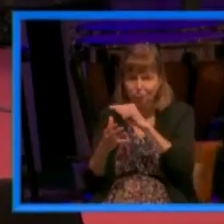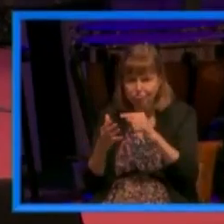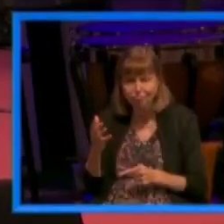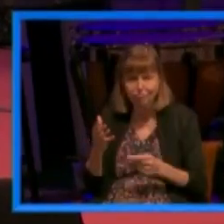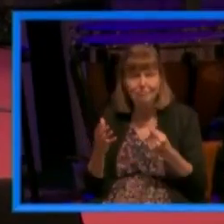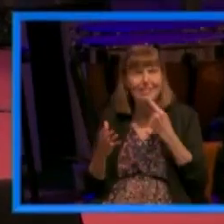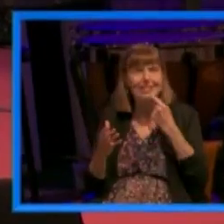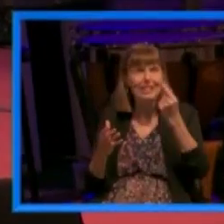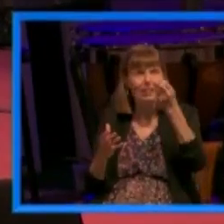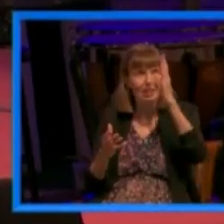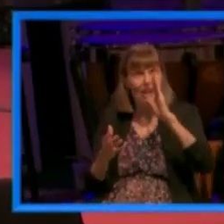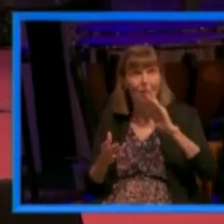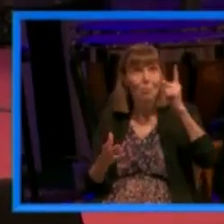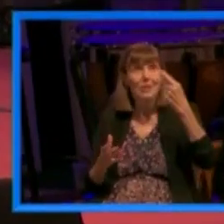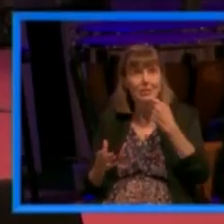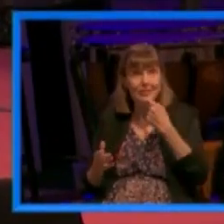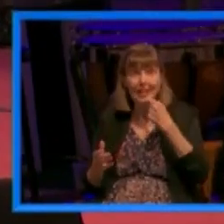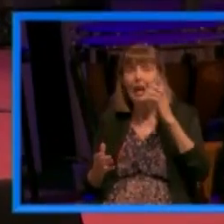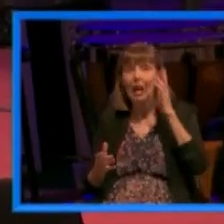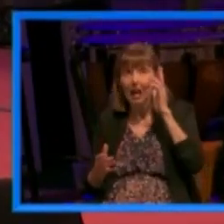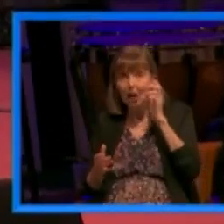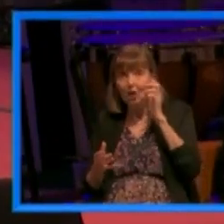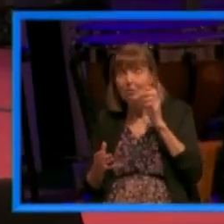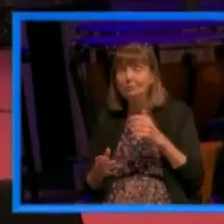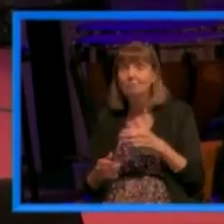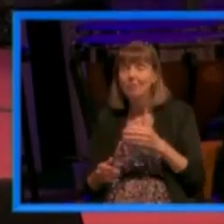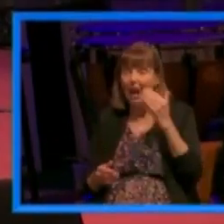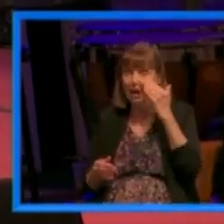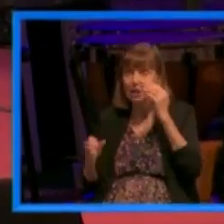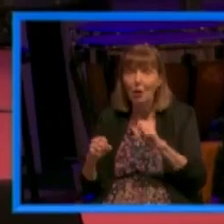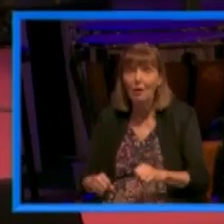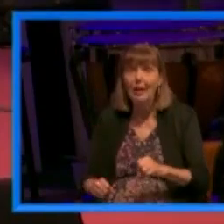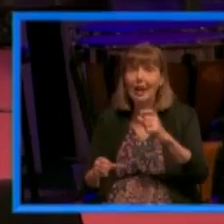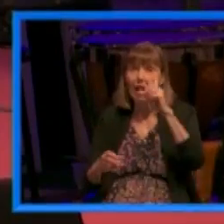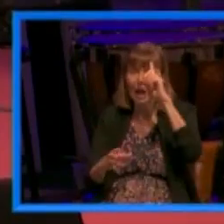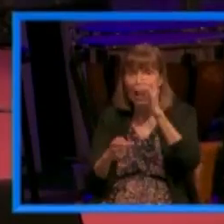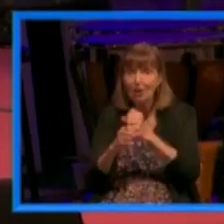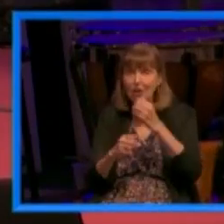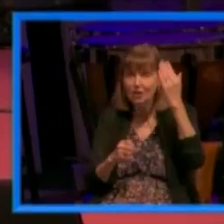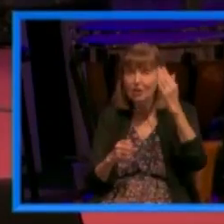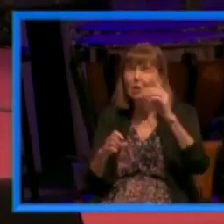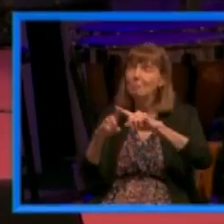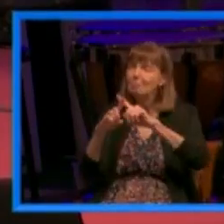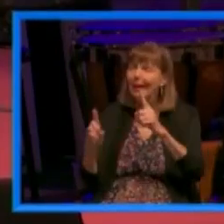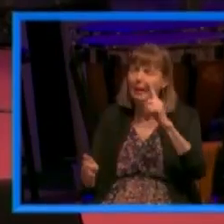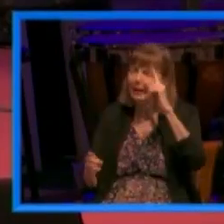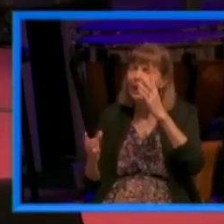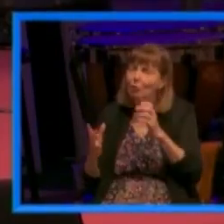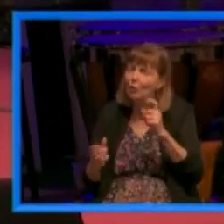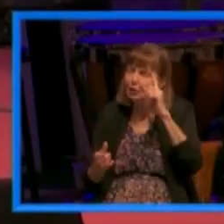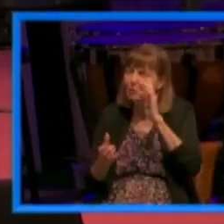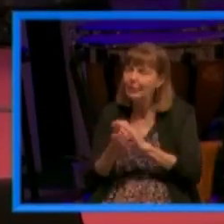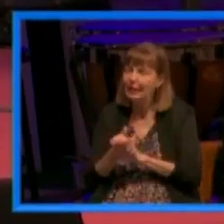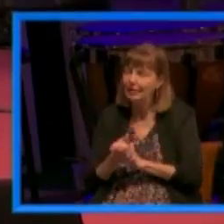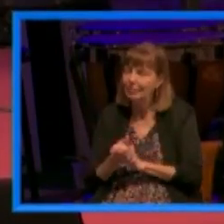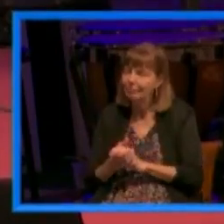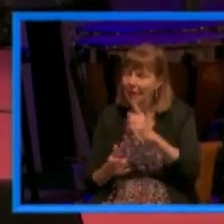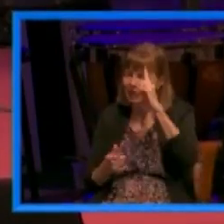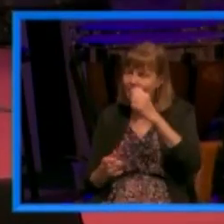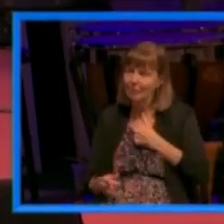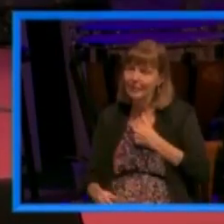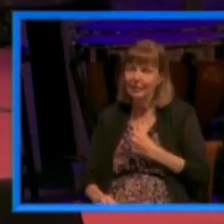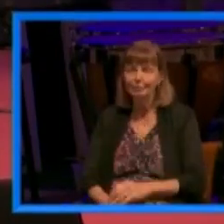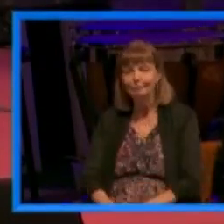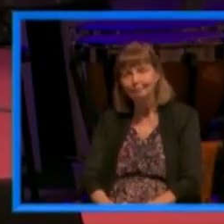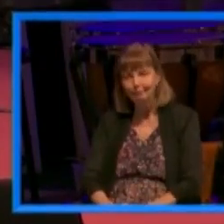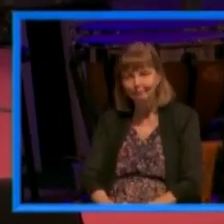you have to say. I've heard that I can trust you. I've heard your plan, but I don't think I want to believe it. I'll do my own. Sarah